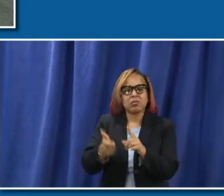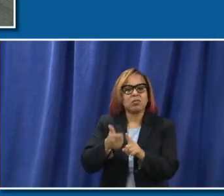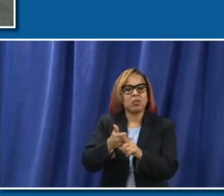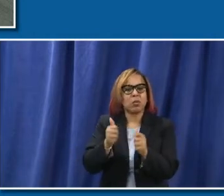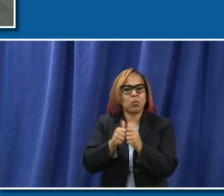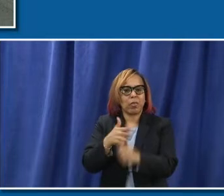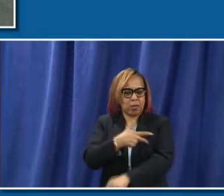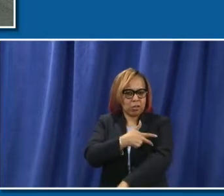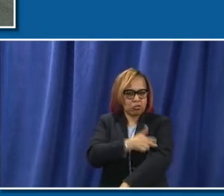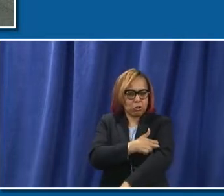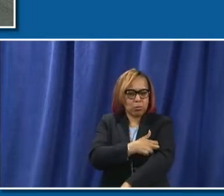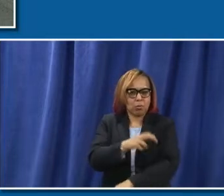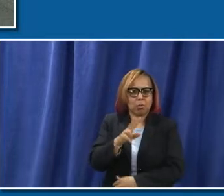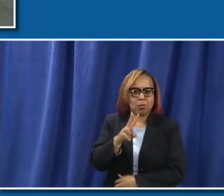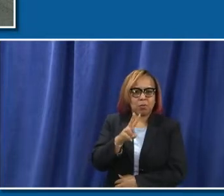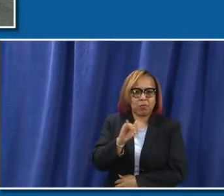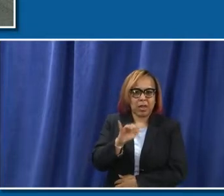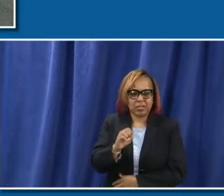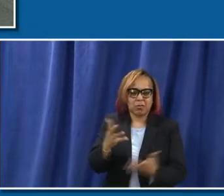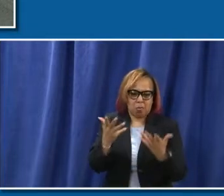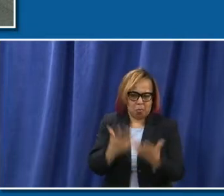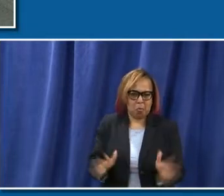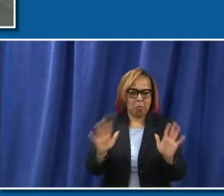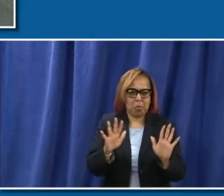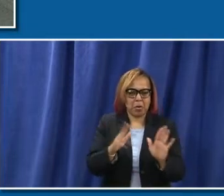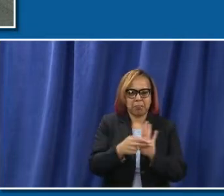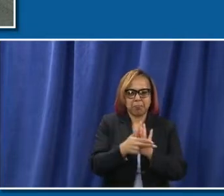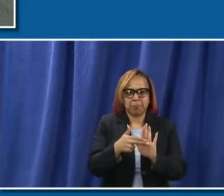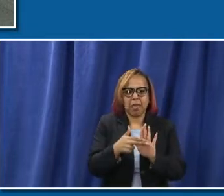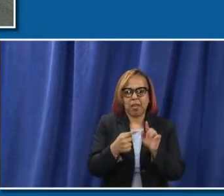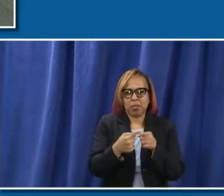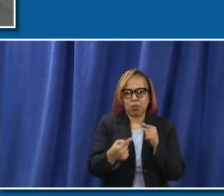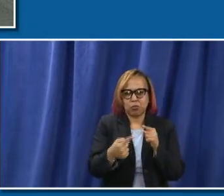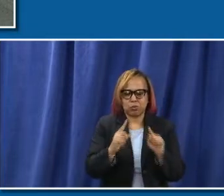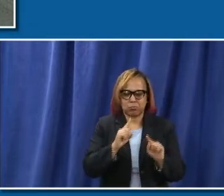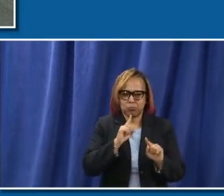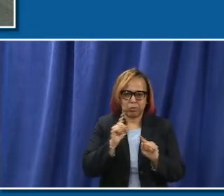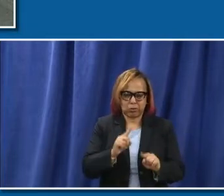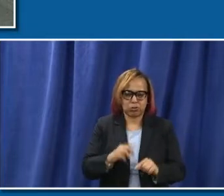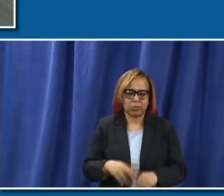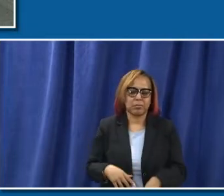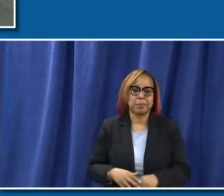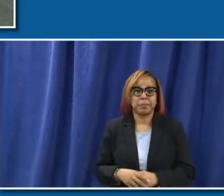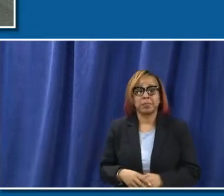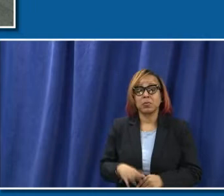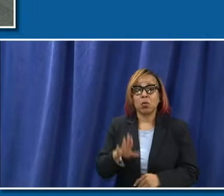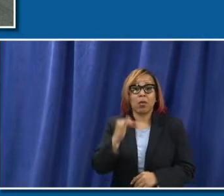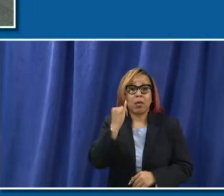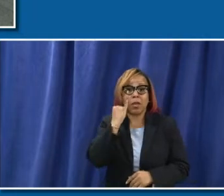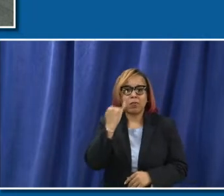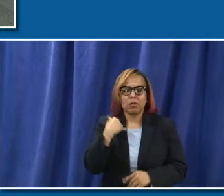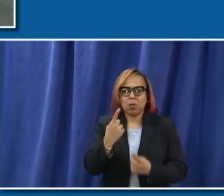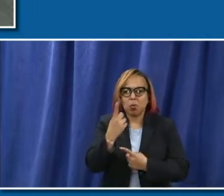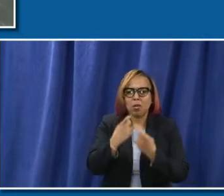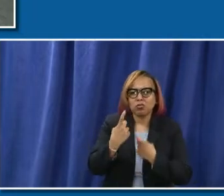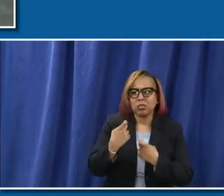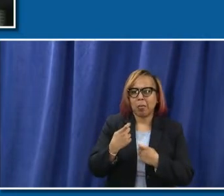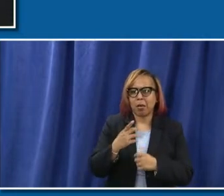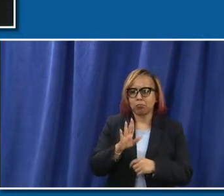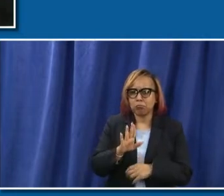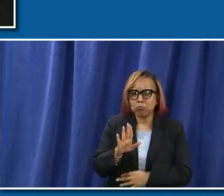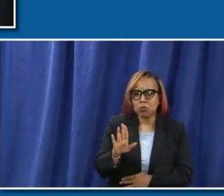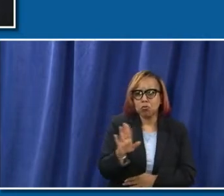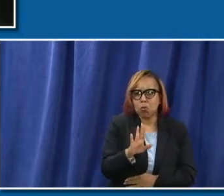the injectable vaccine already identified as an allergic reaction. Yep. So if anybody has, questions about your